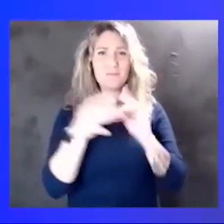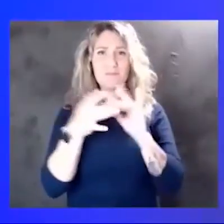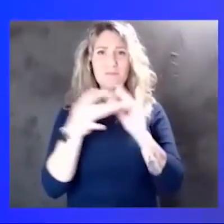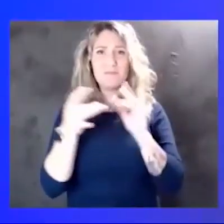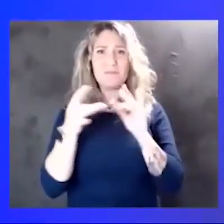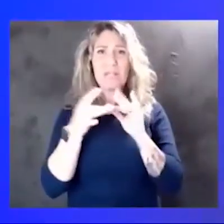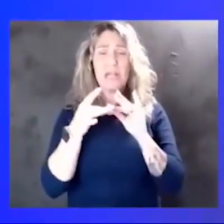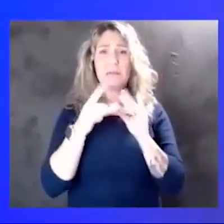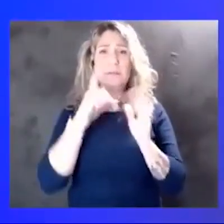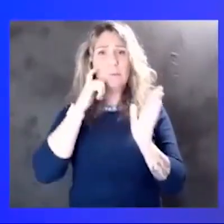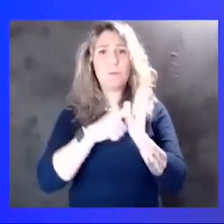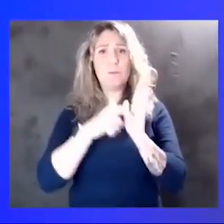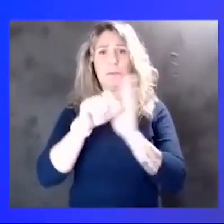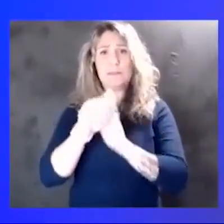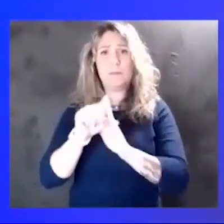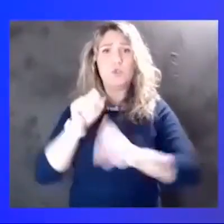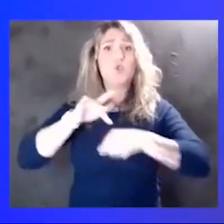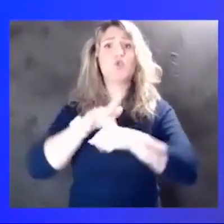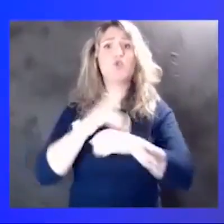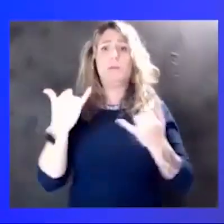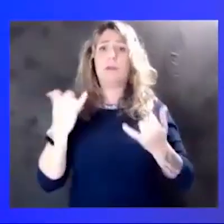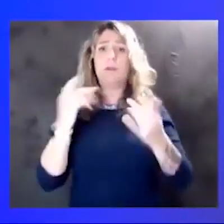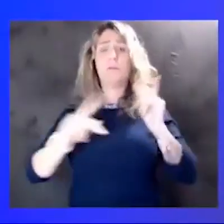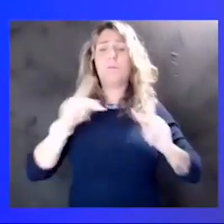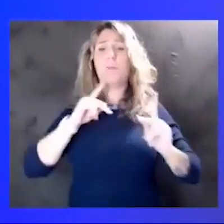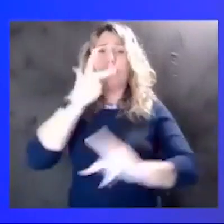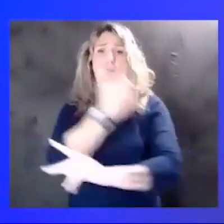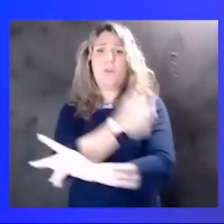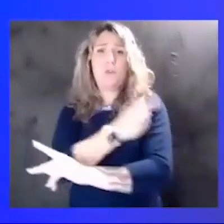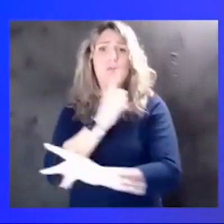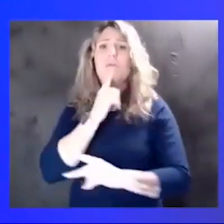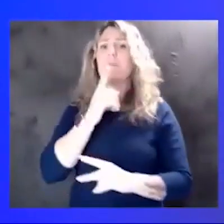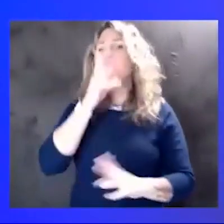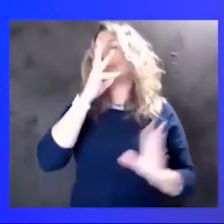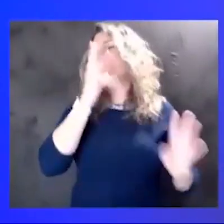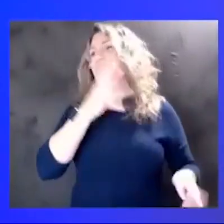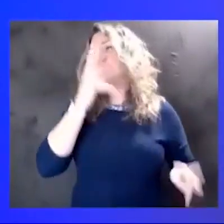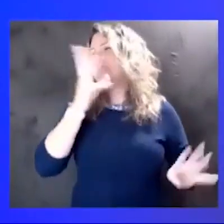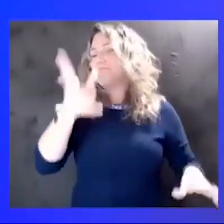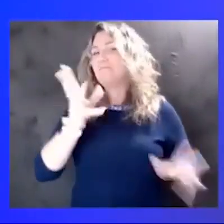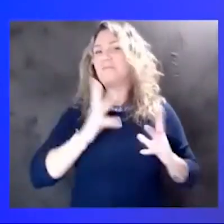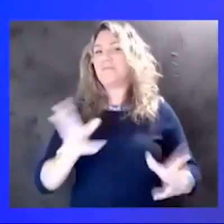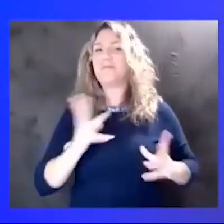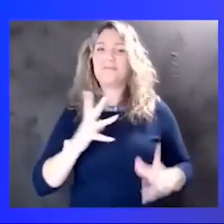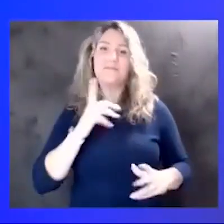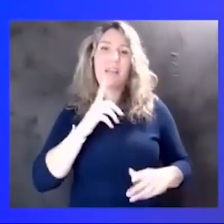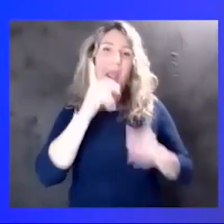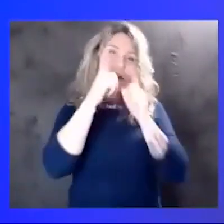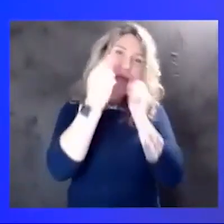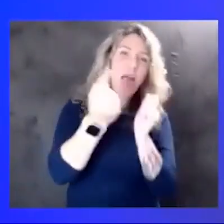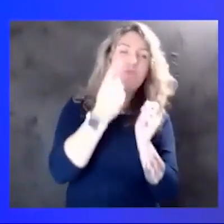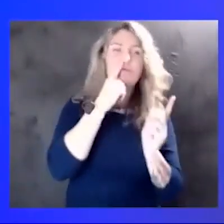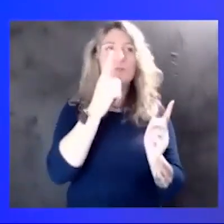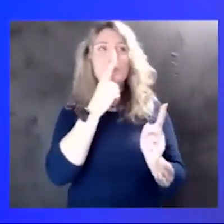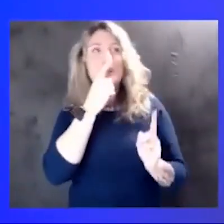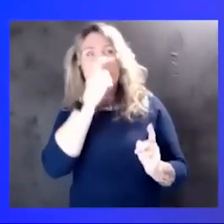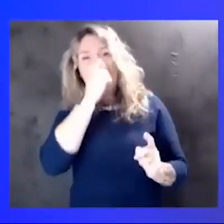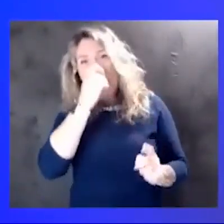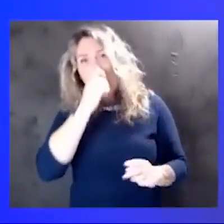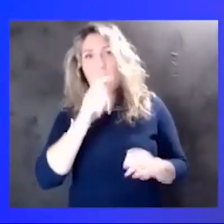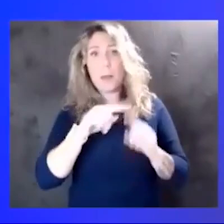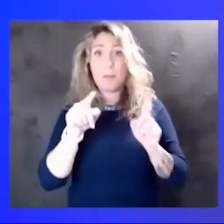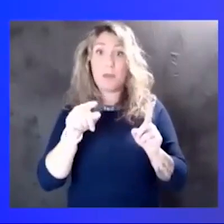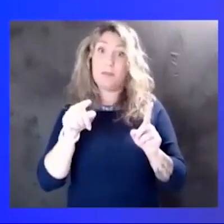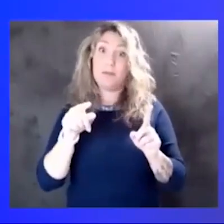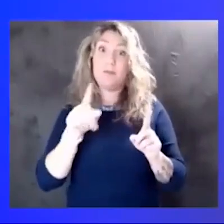And I think now that people are vaccinated, they tend to blow things off. This is just allergies. This is just a cold. But meanwhile, the virus is